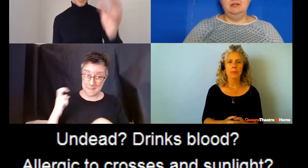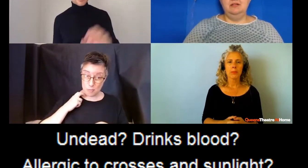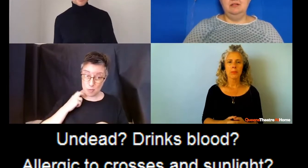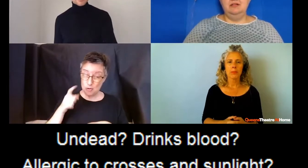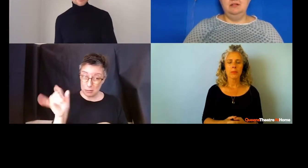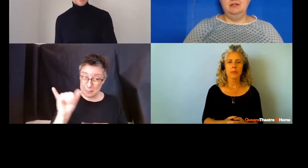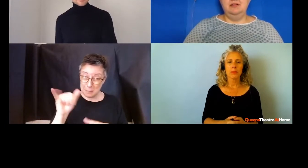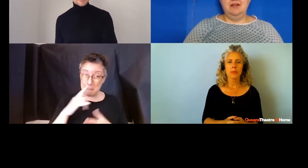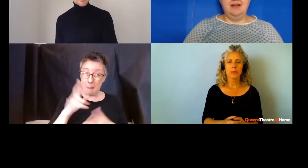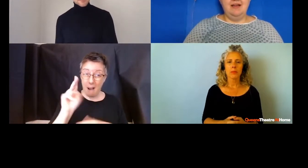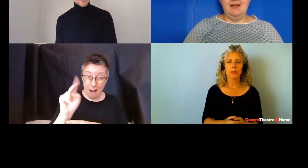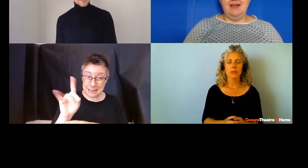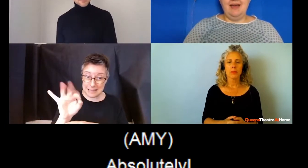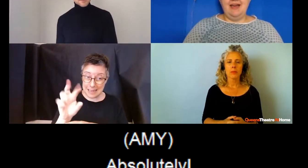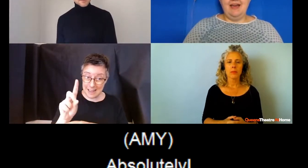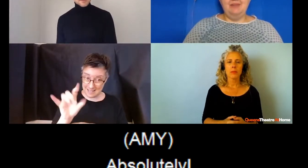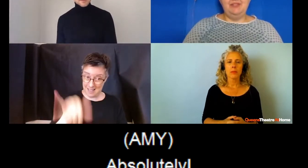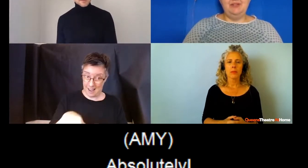and sunlight.